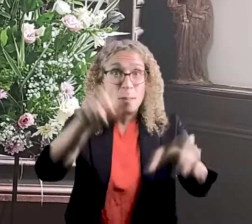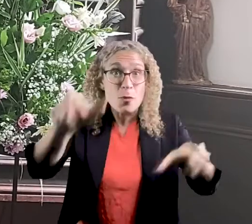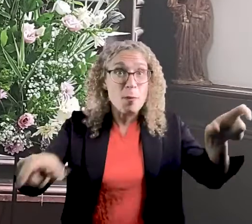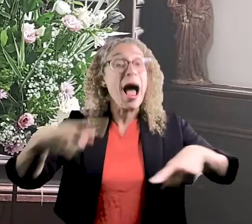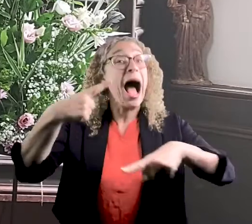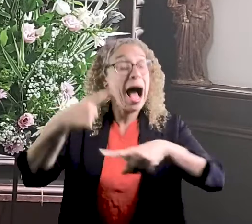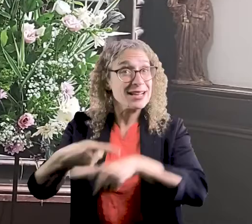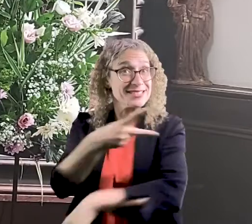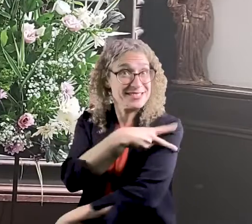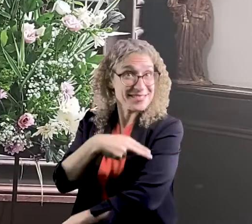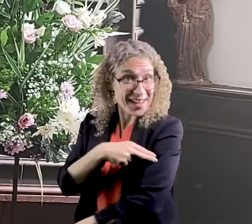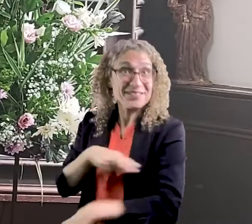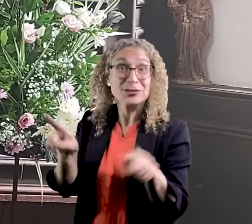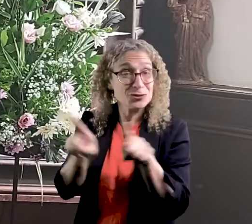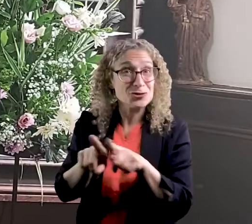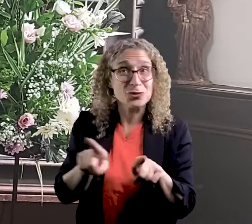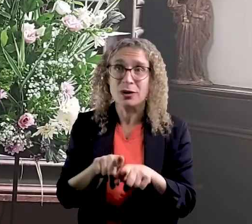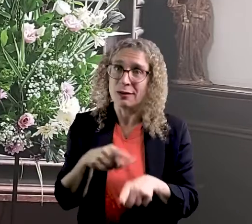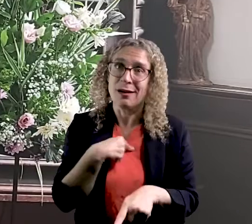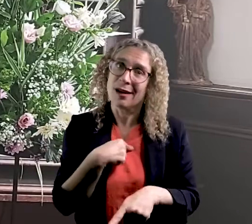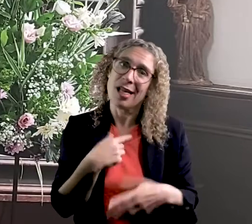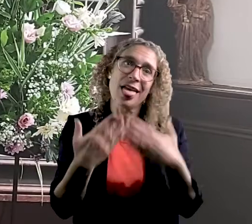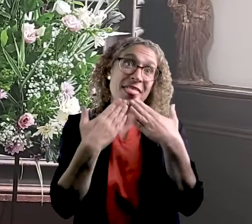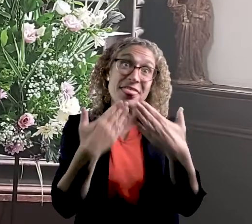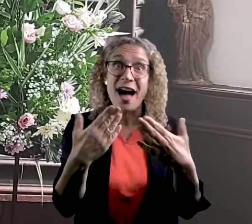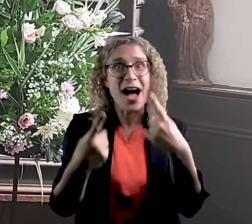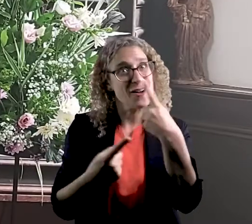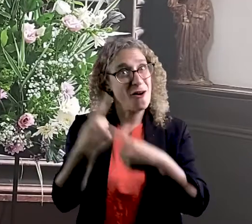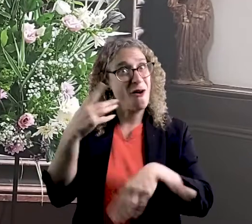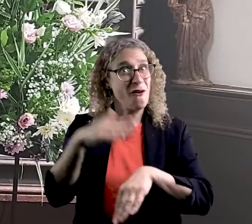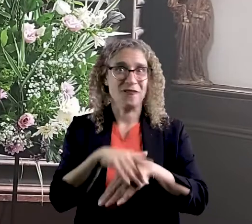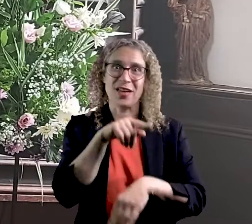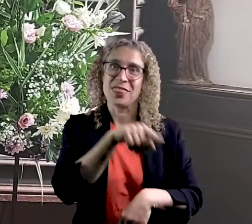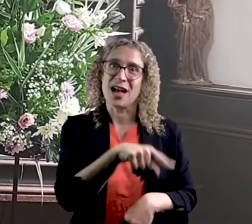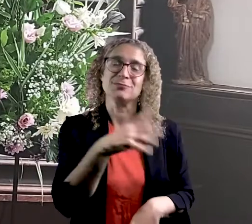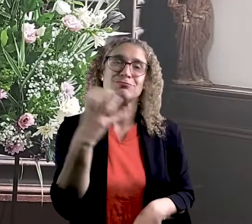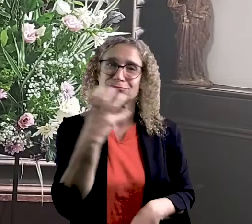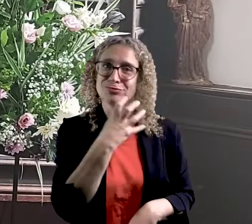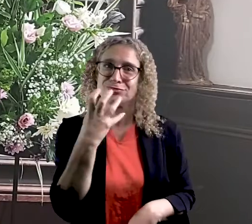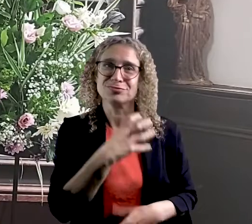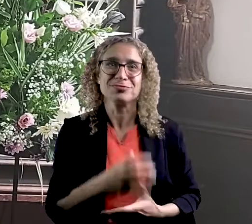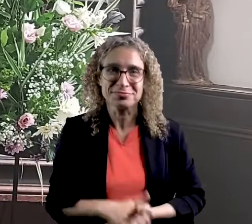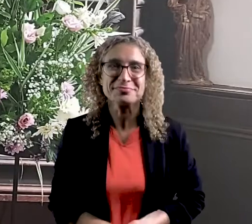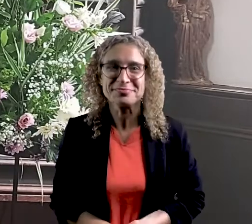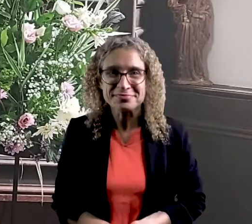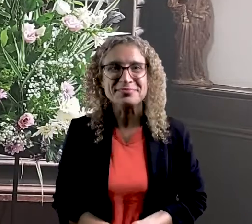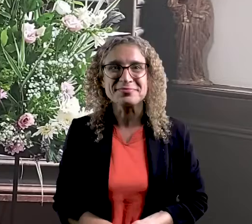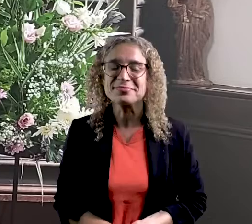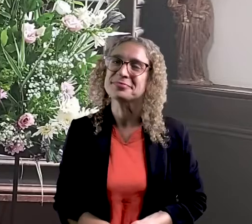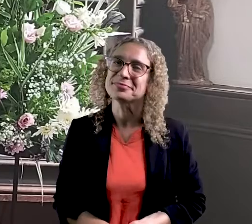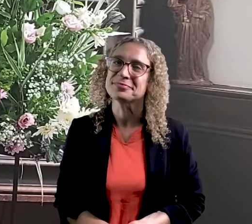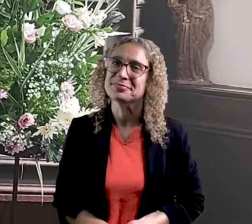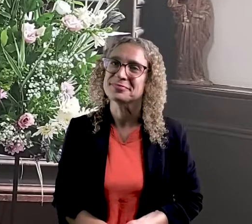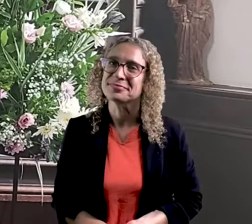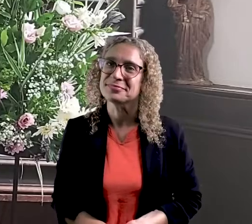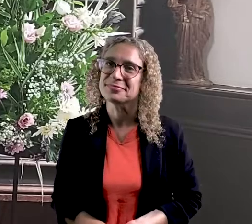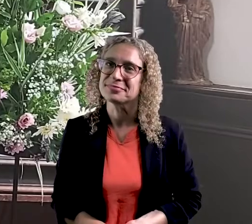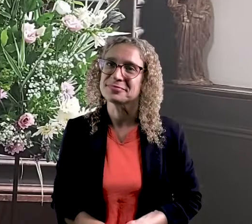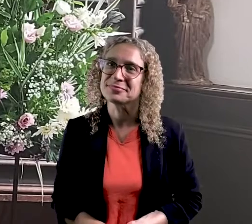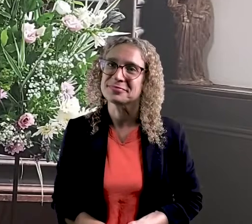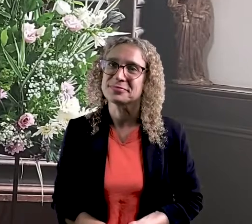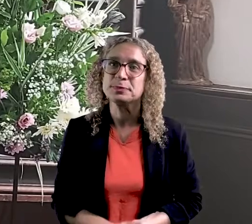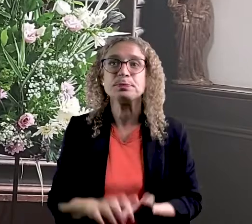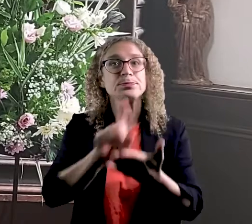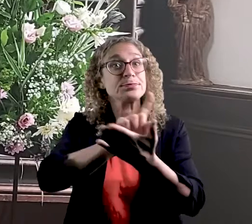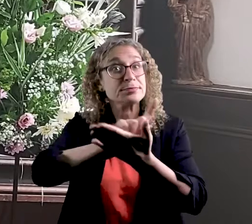the staff. And I thank God for those opportunities that were given to me. That led